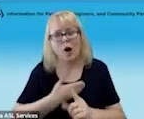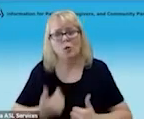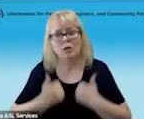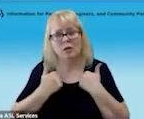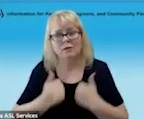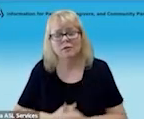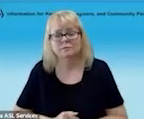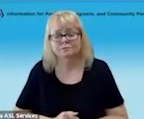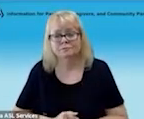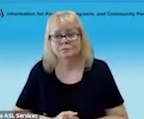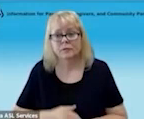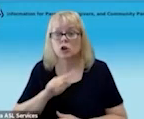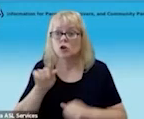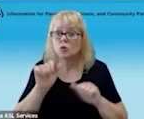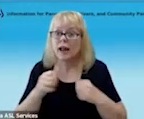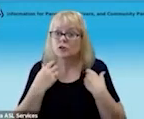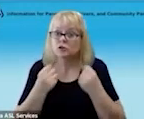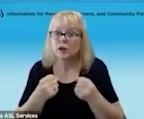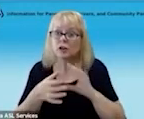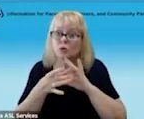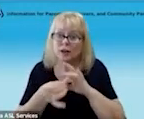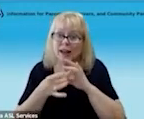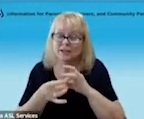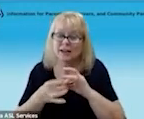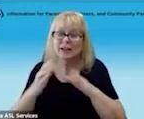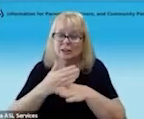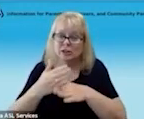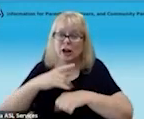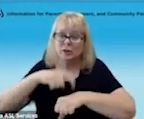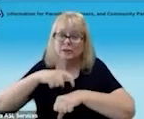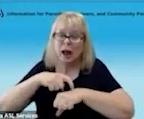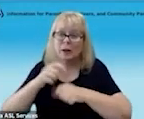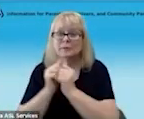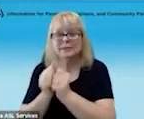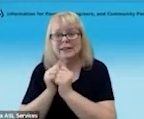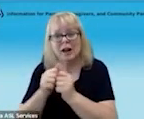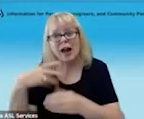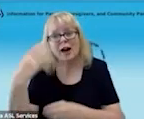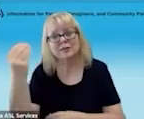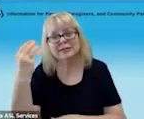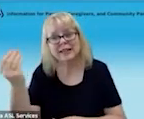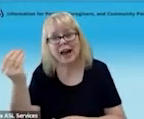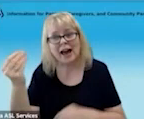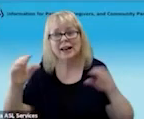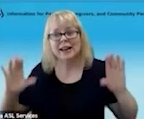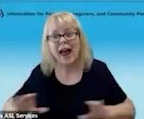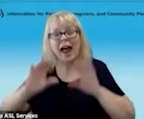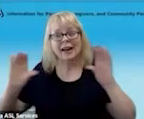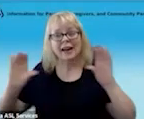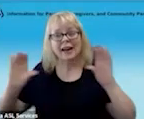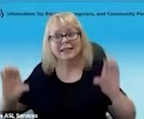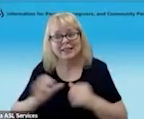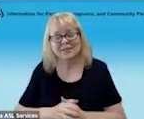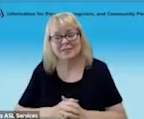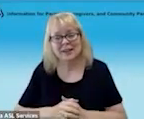shows ways that parents can help their children cope with being in the COVID-19 environment we now live in.